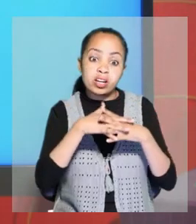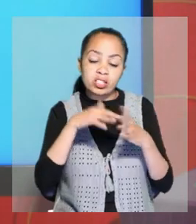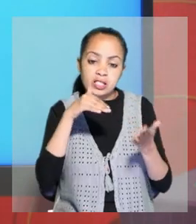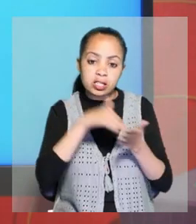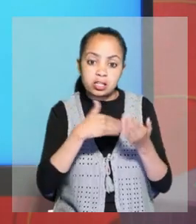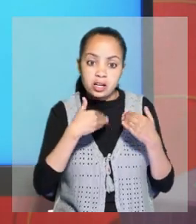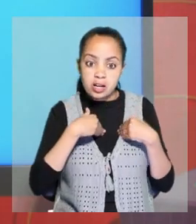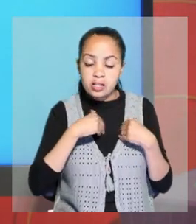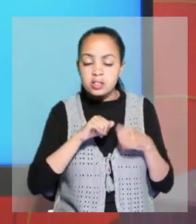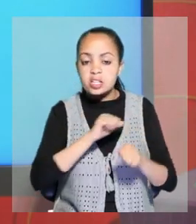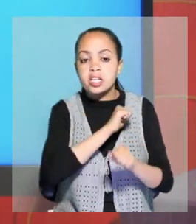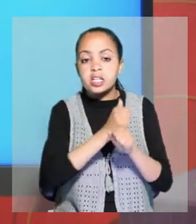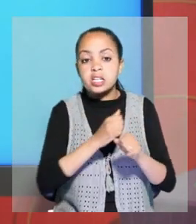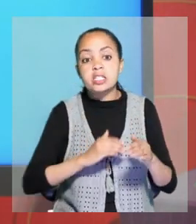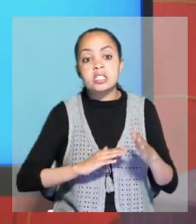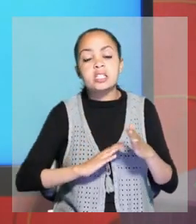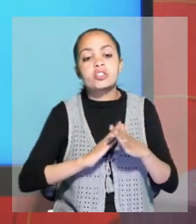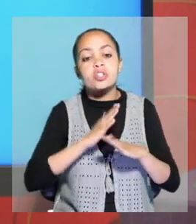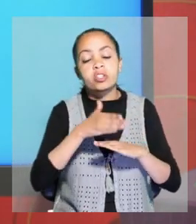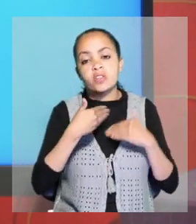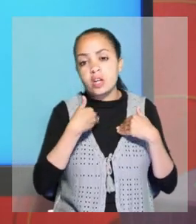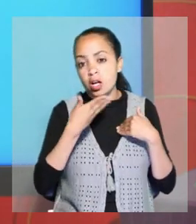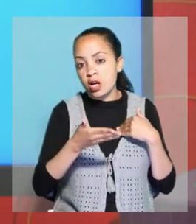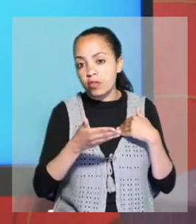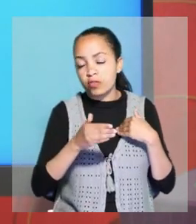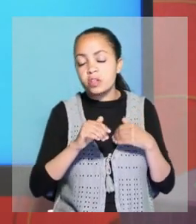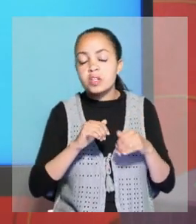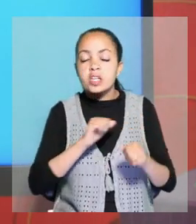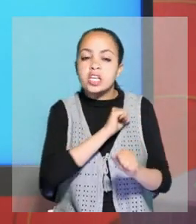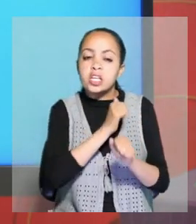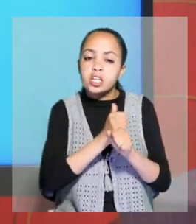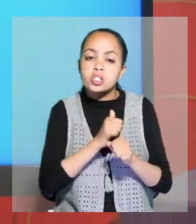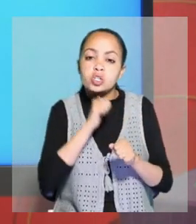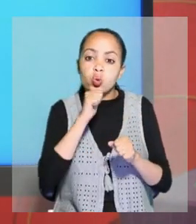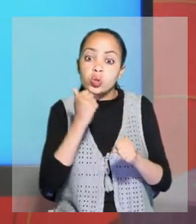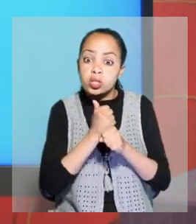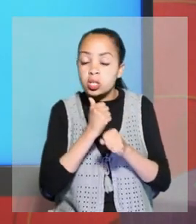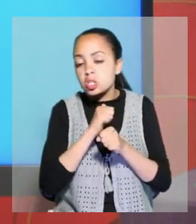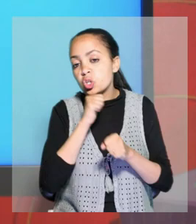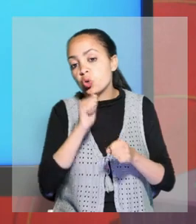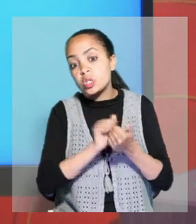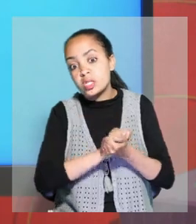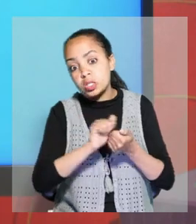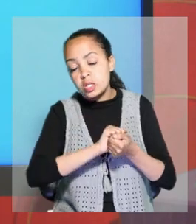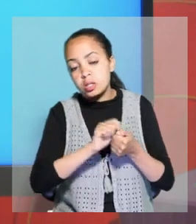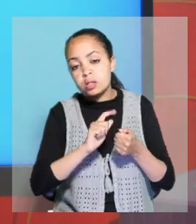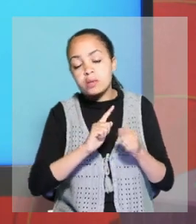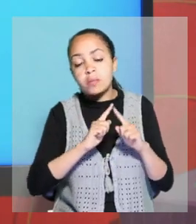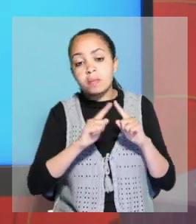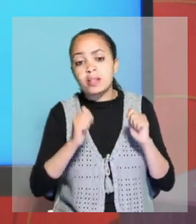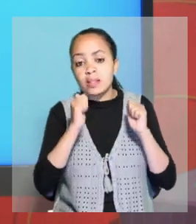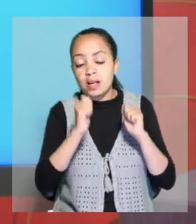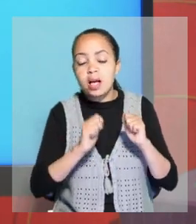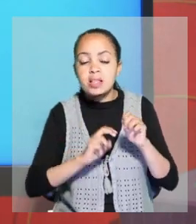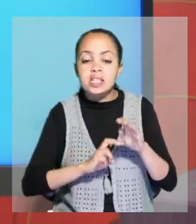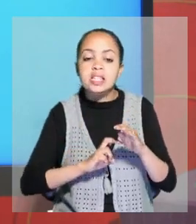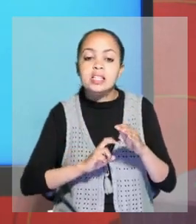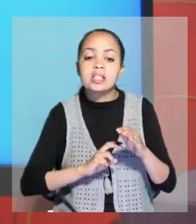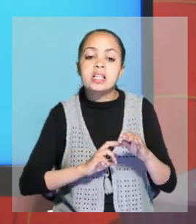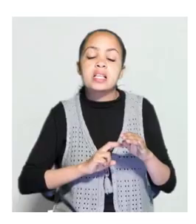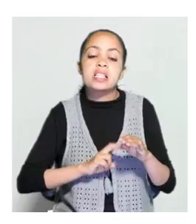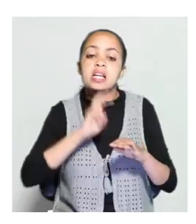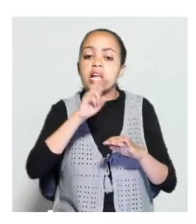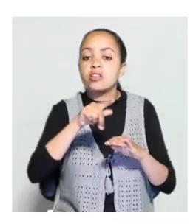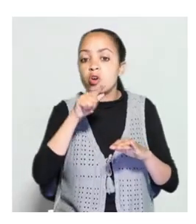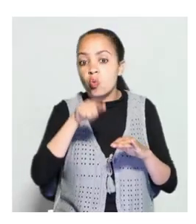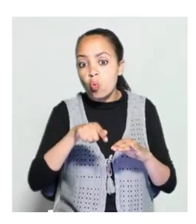present. In its nature, energy neither created nor destroyed, but can capable to transfer from one